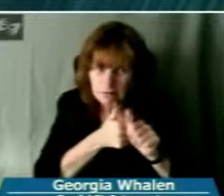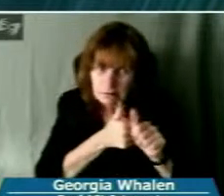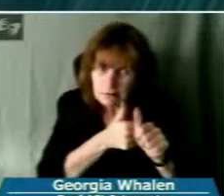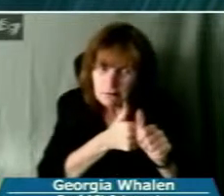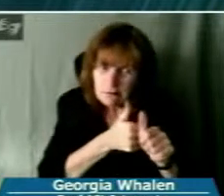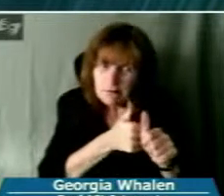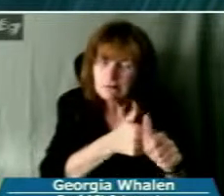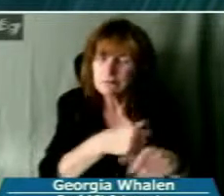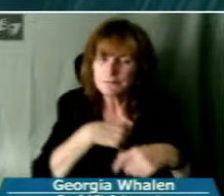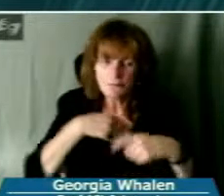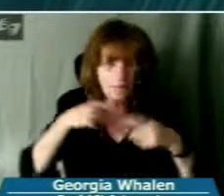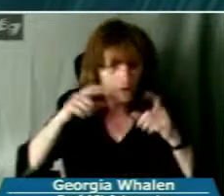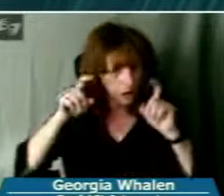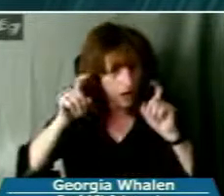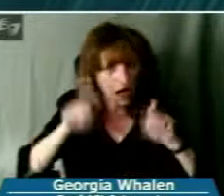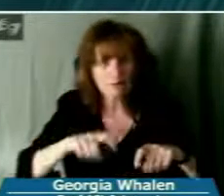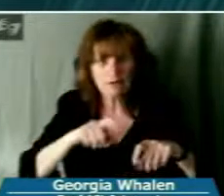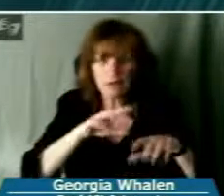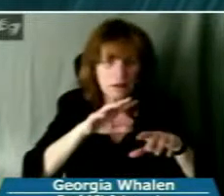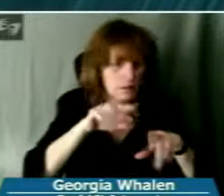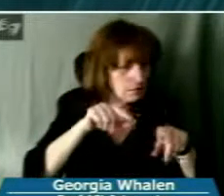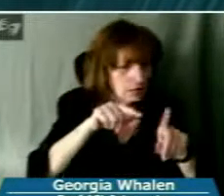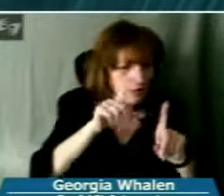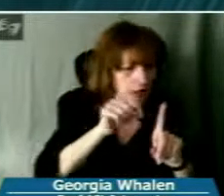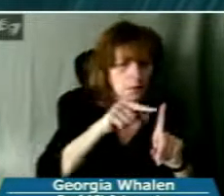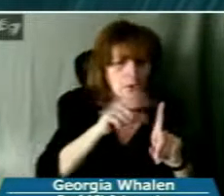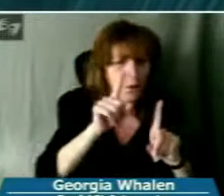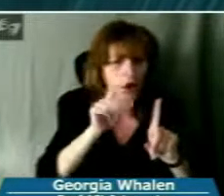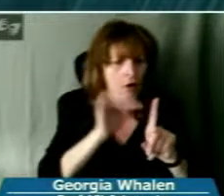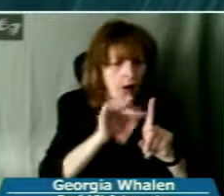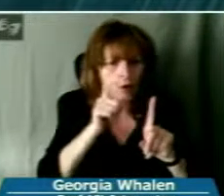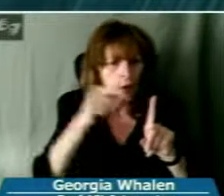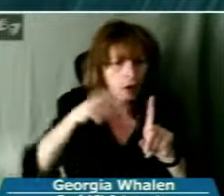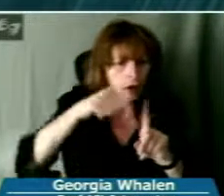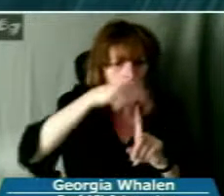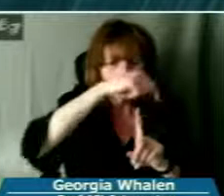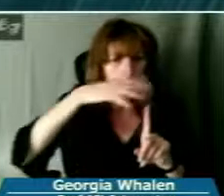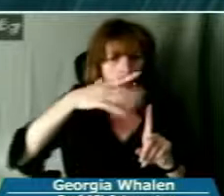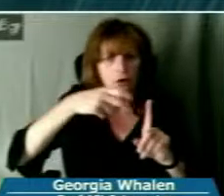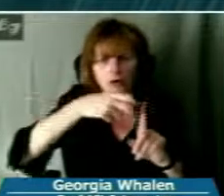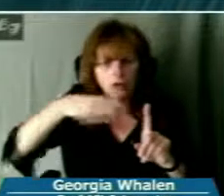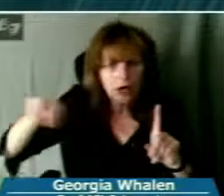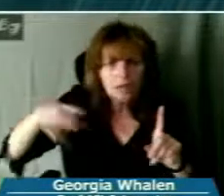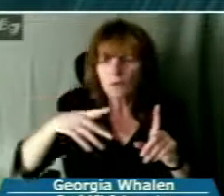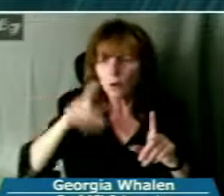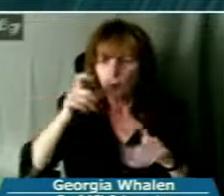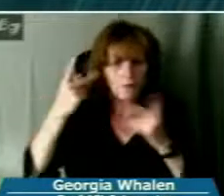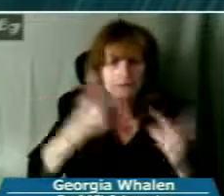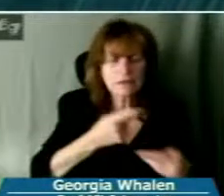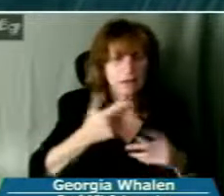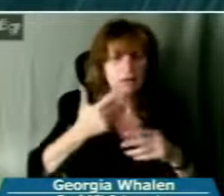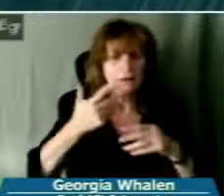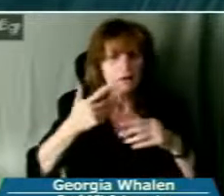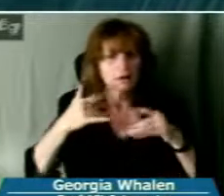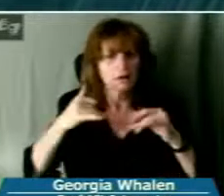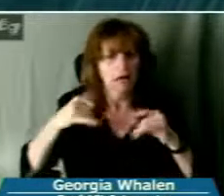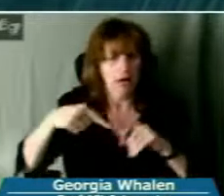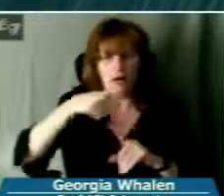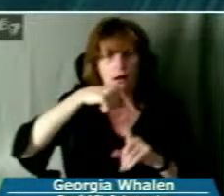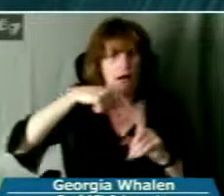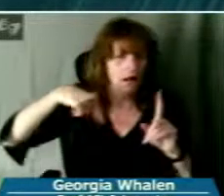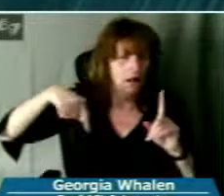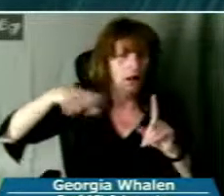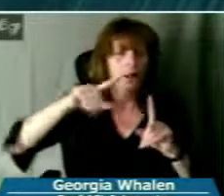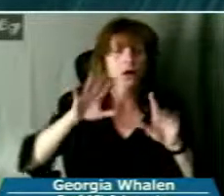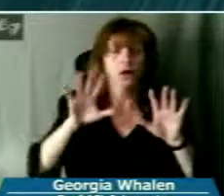information around people who had been transferred from one facility to another facility, it was very difficult to do that in a timely